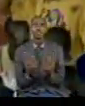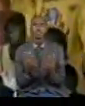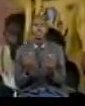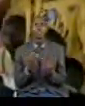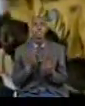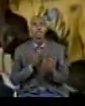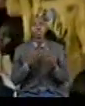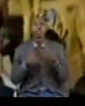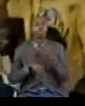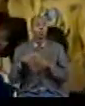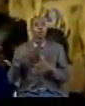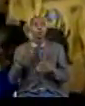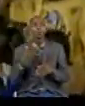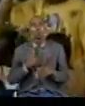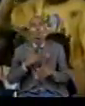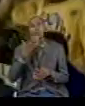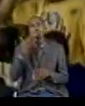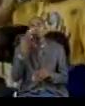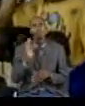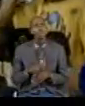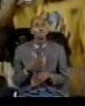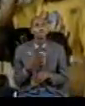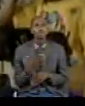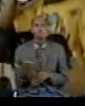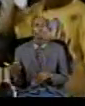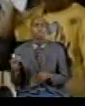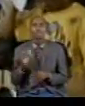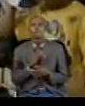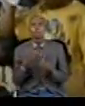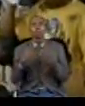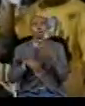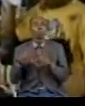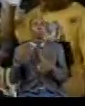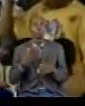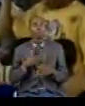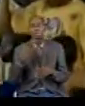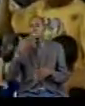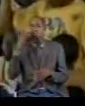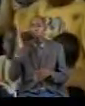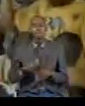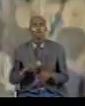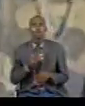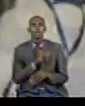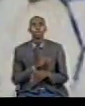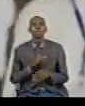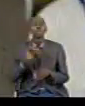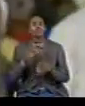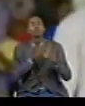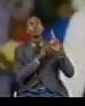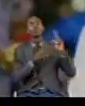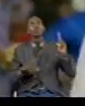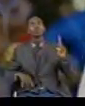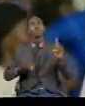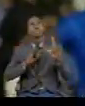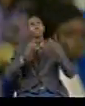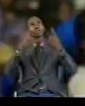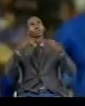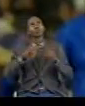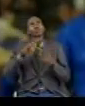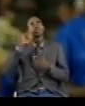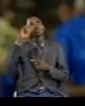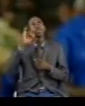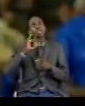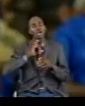my evil. I come out of my wickedness. And Lord, I come to you. I take Jesus.